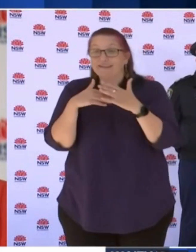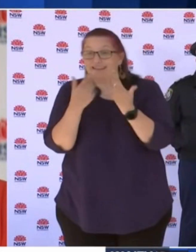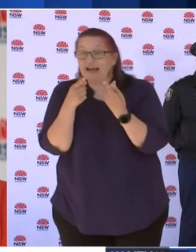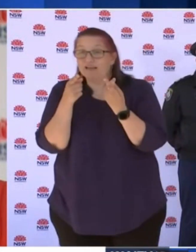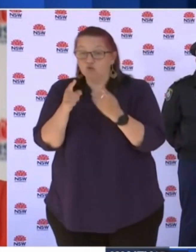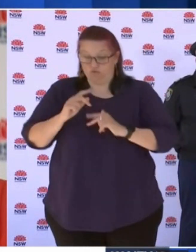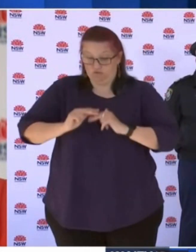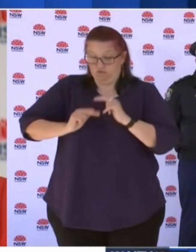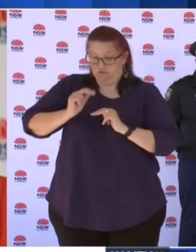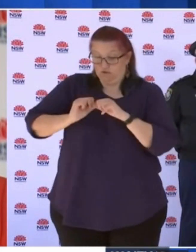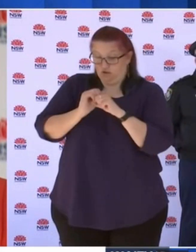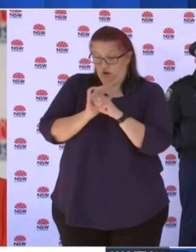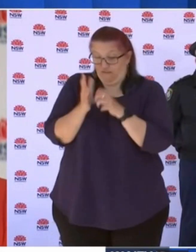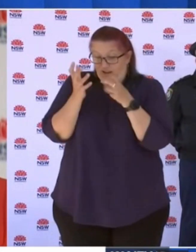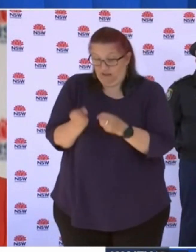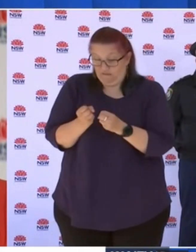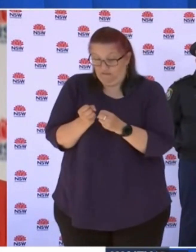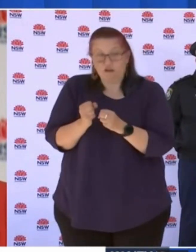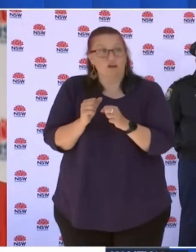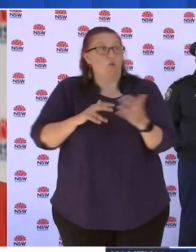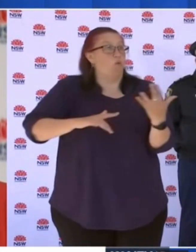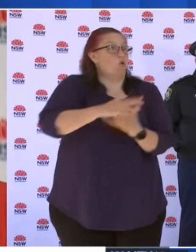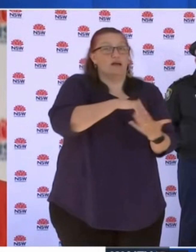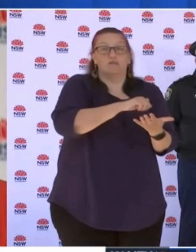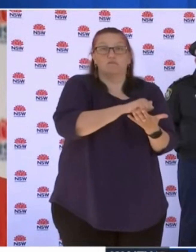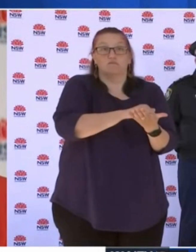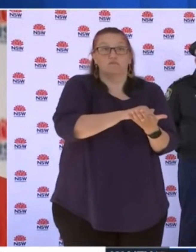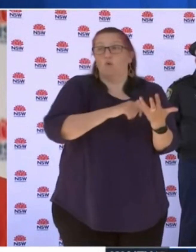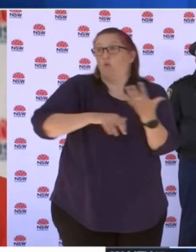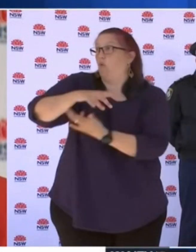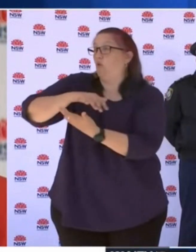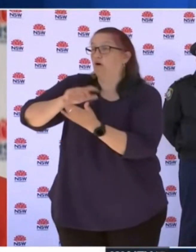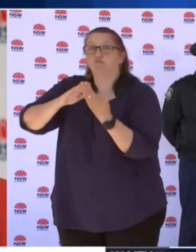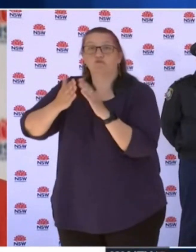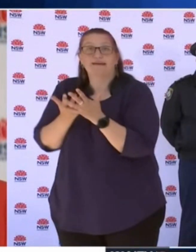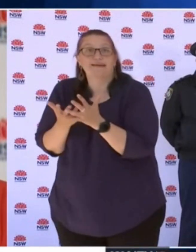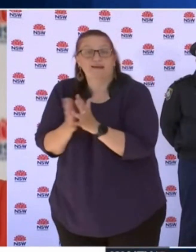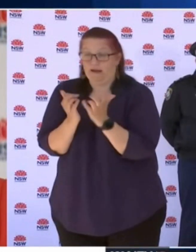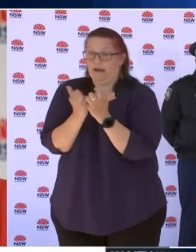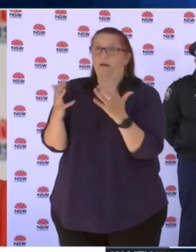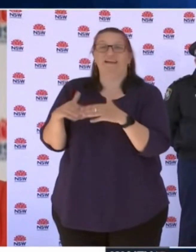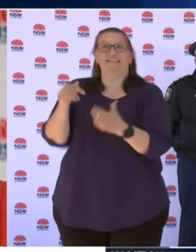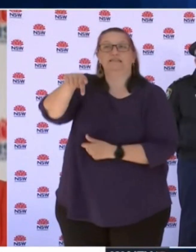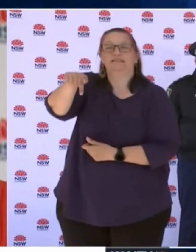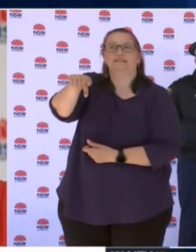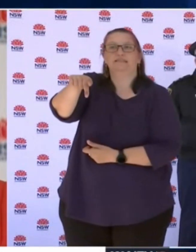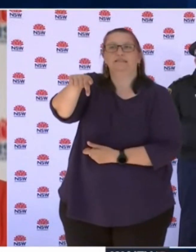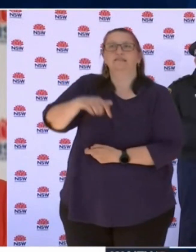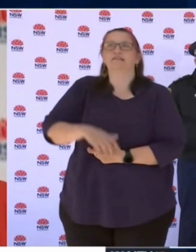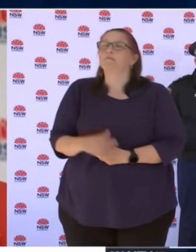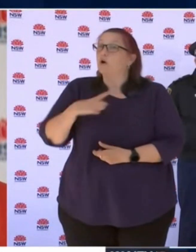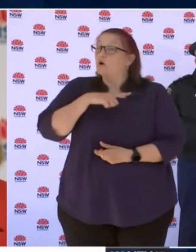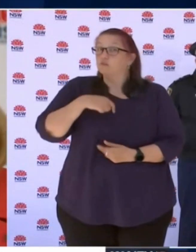that that's explained largely because we uncovered transmission across that household